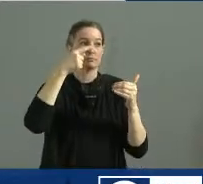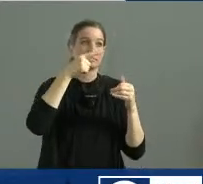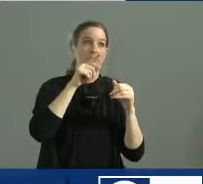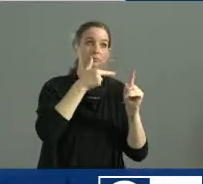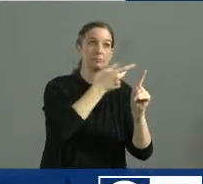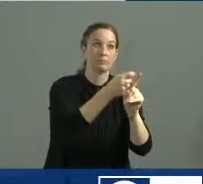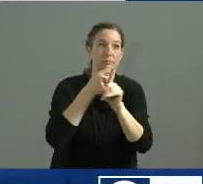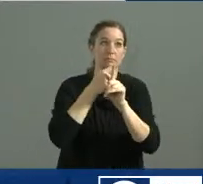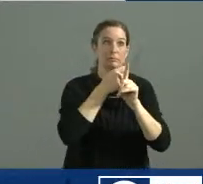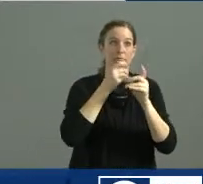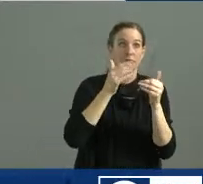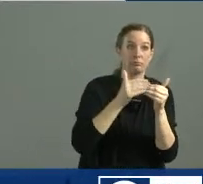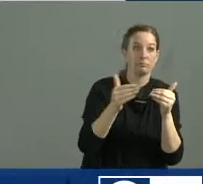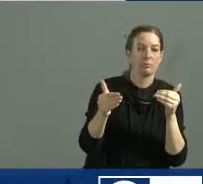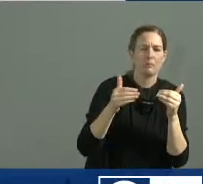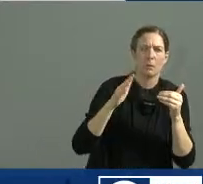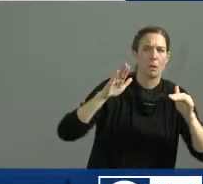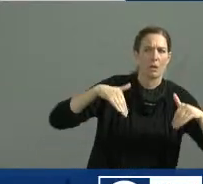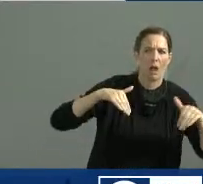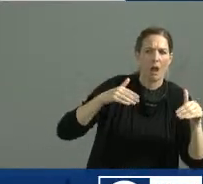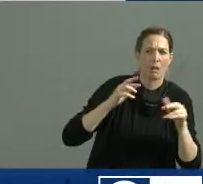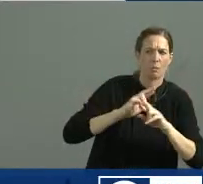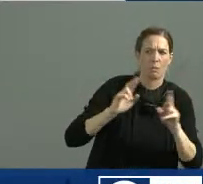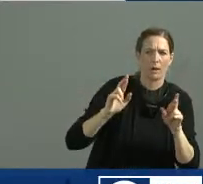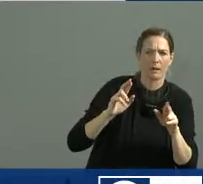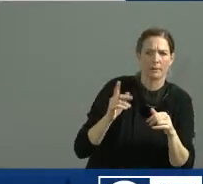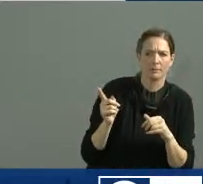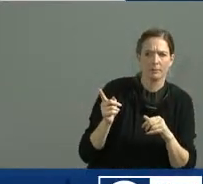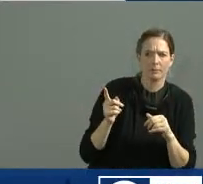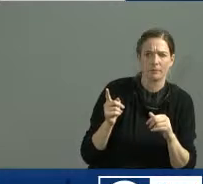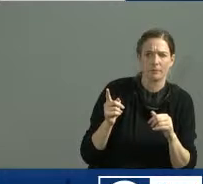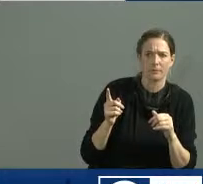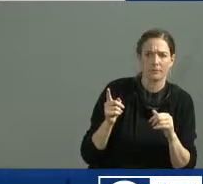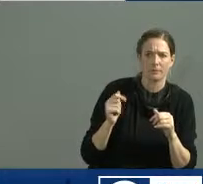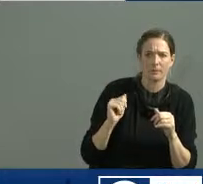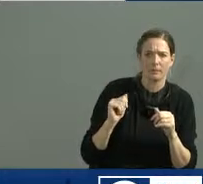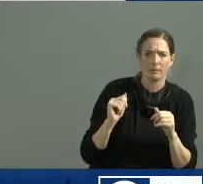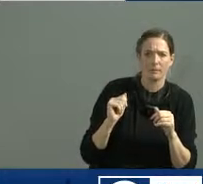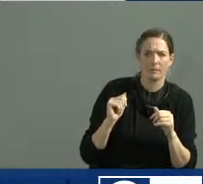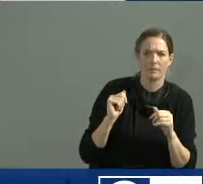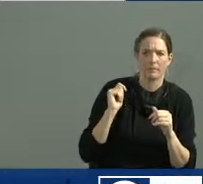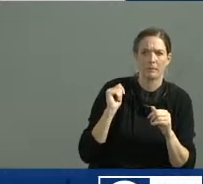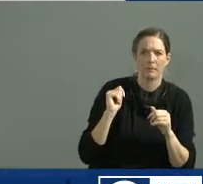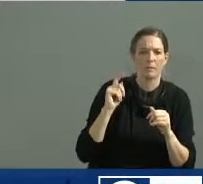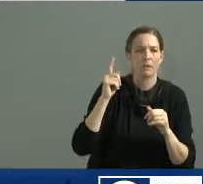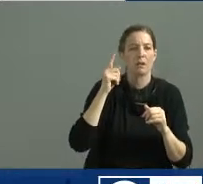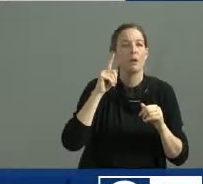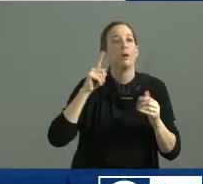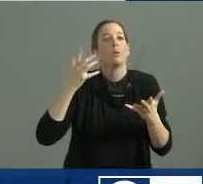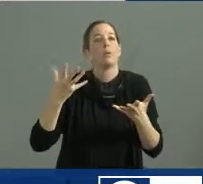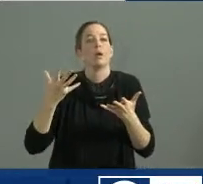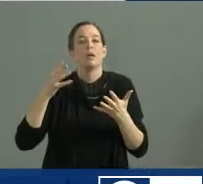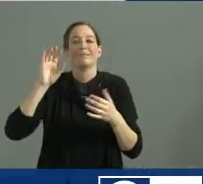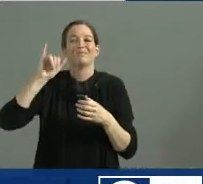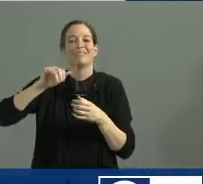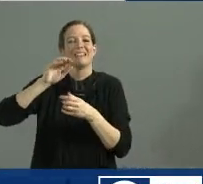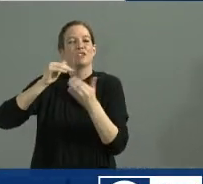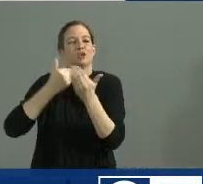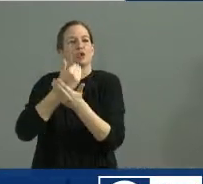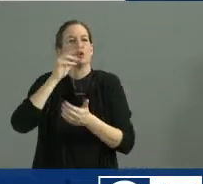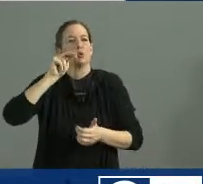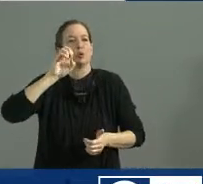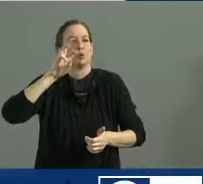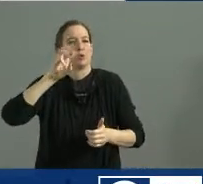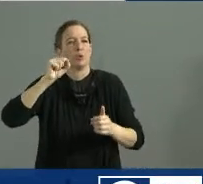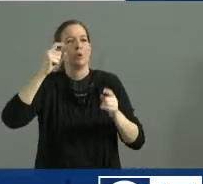about it at this point? So the fact that the incoming administration wants to do that is relatively new news, but